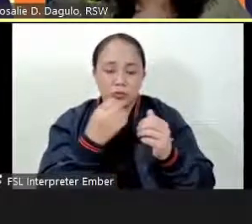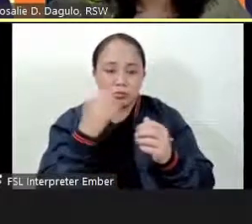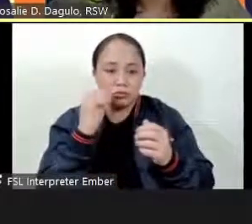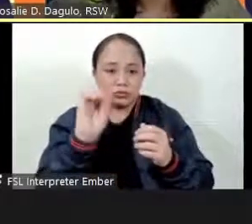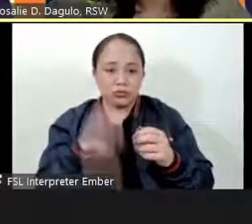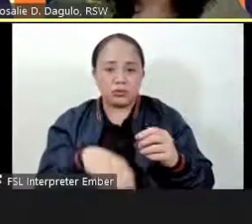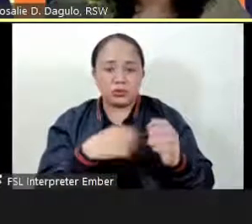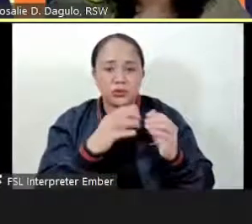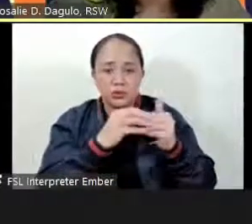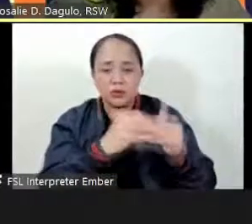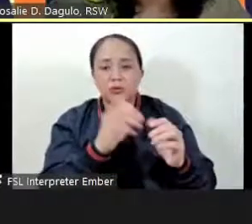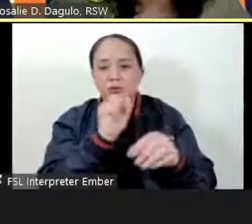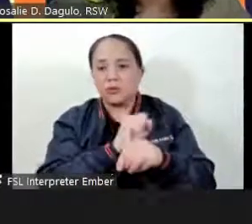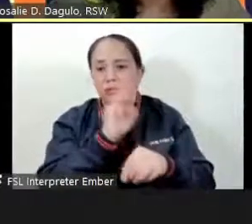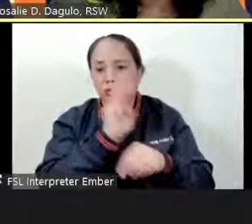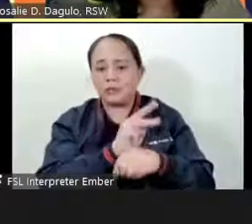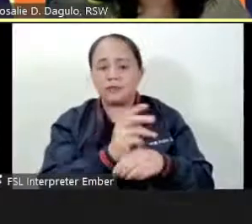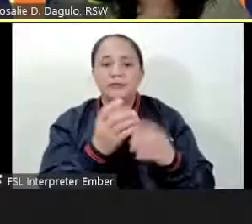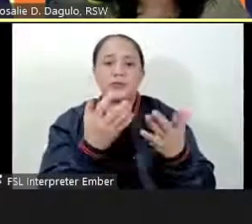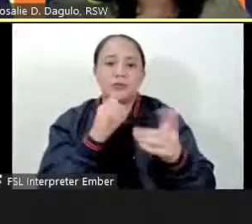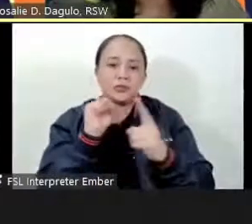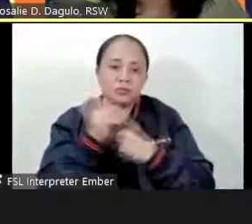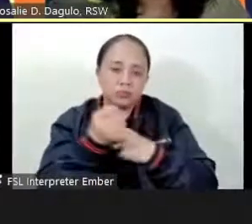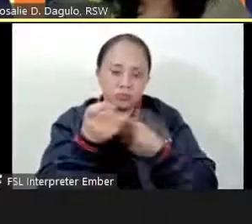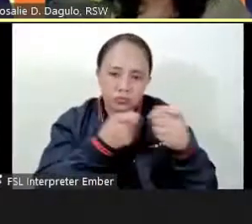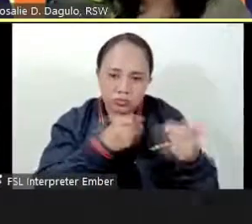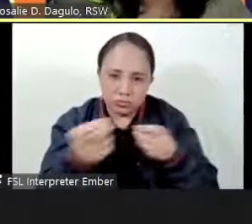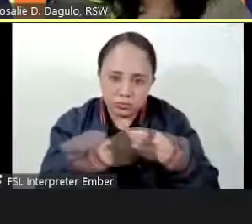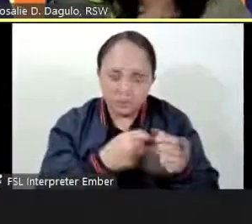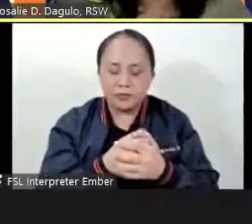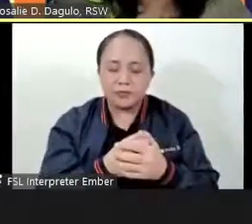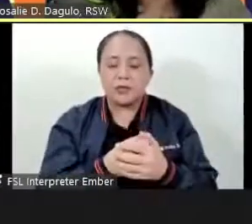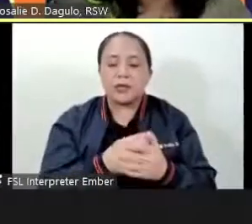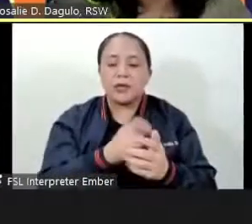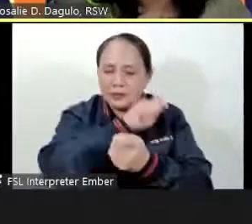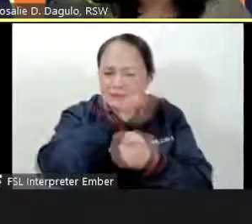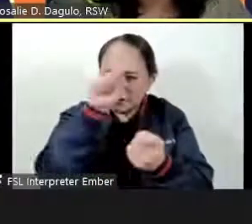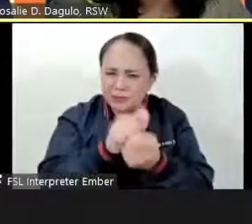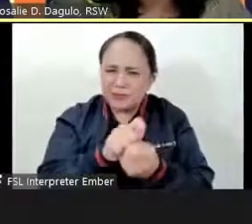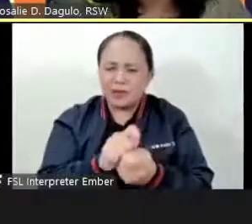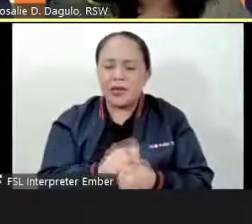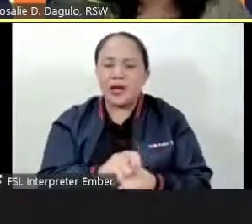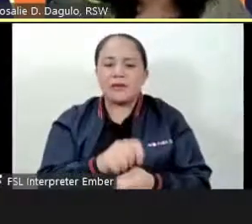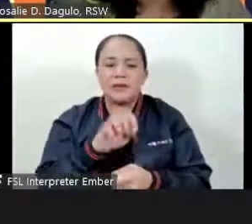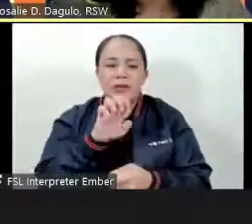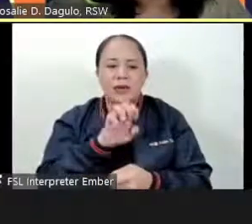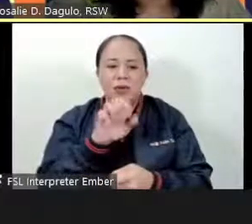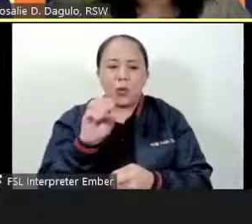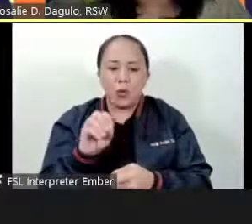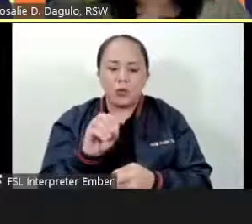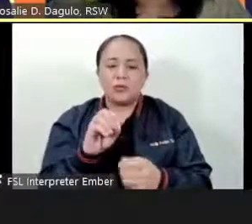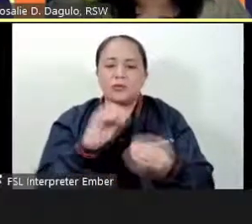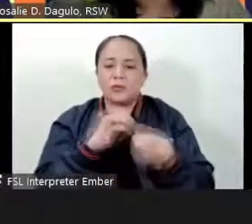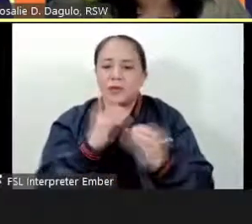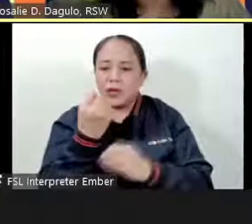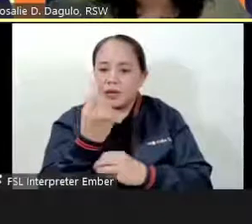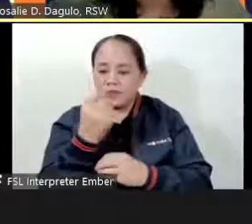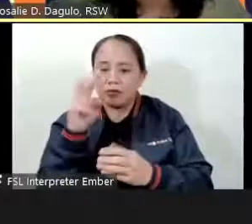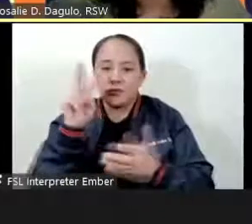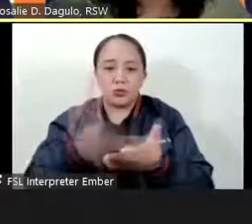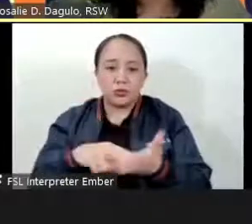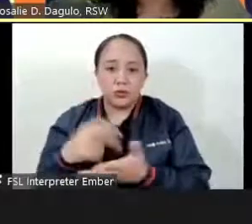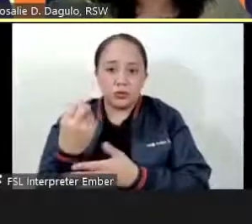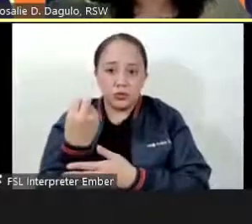social workers in case management. In particular, there is AO number 11, series of